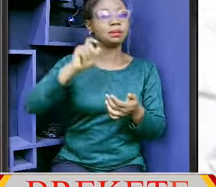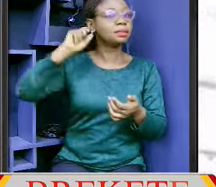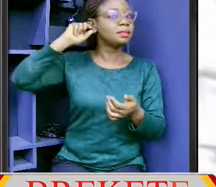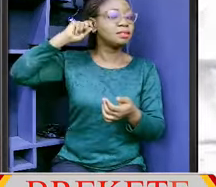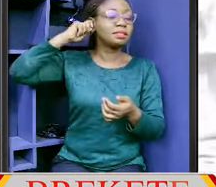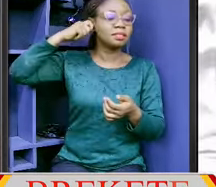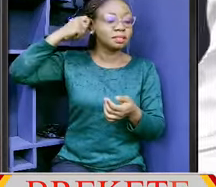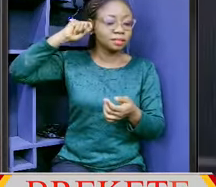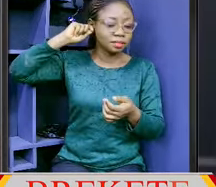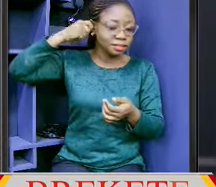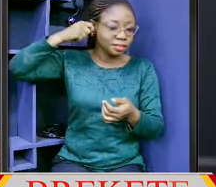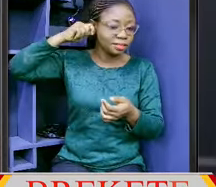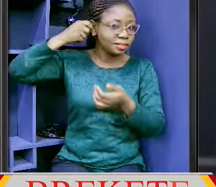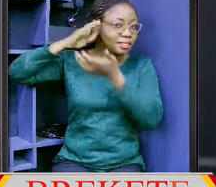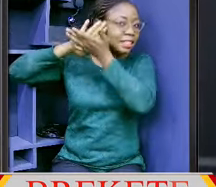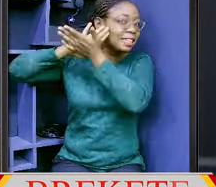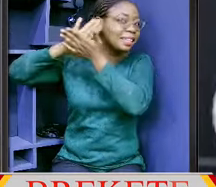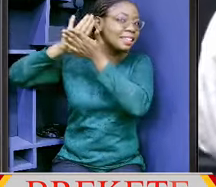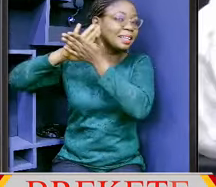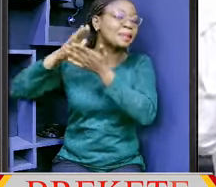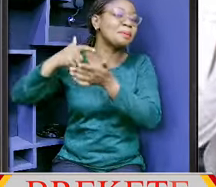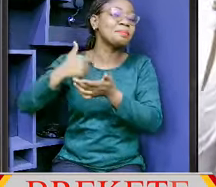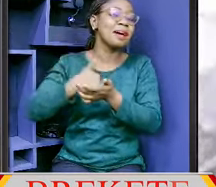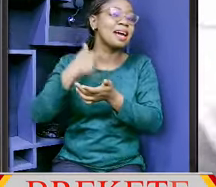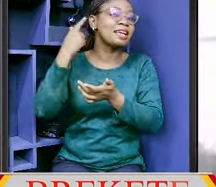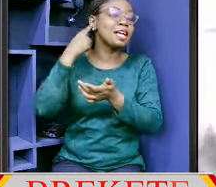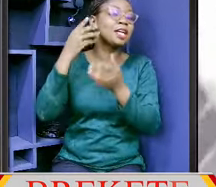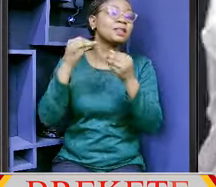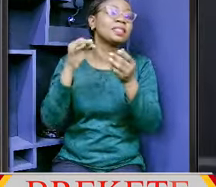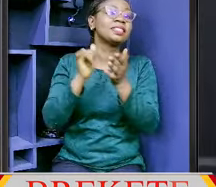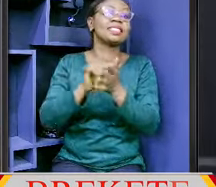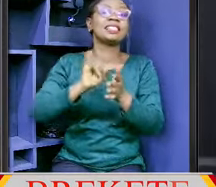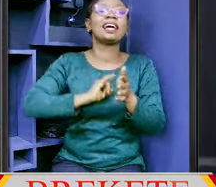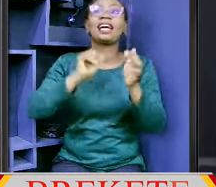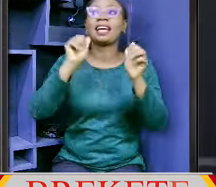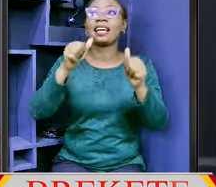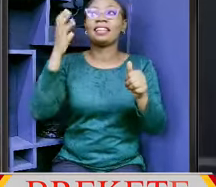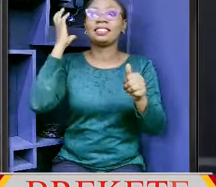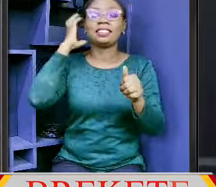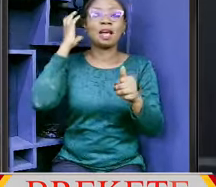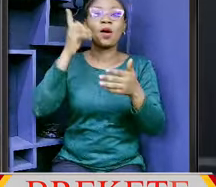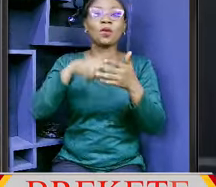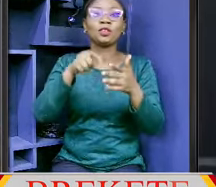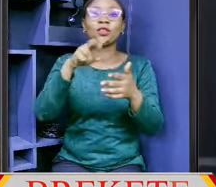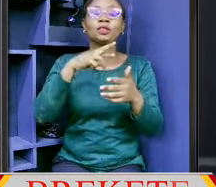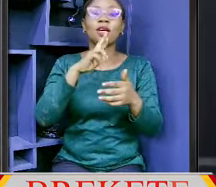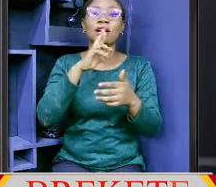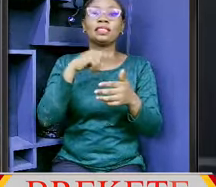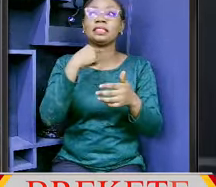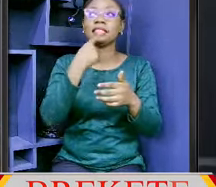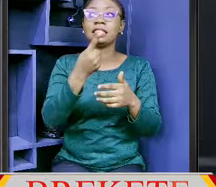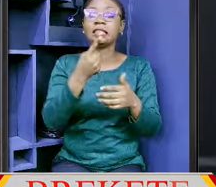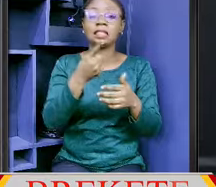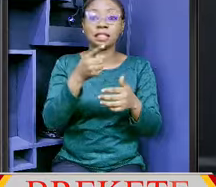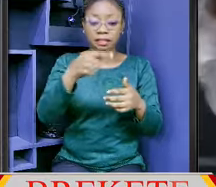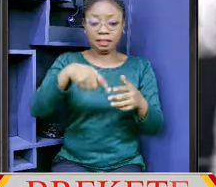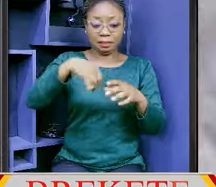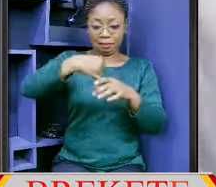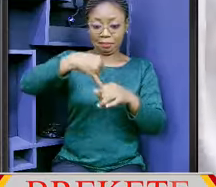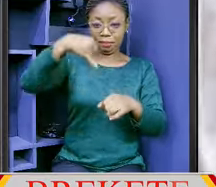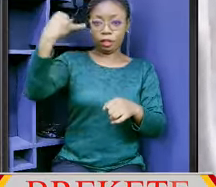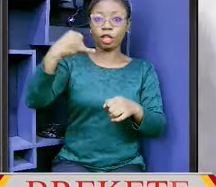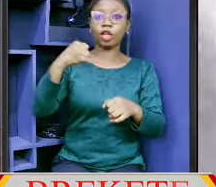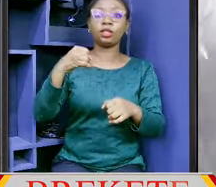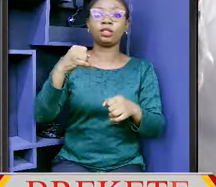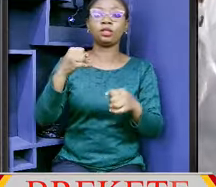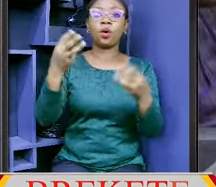ear. Make I hear with you when they talk. This biro is worse than a gun. This biro